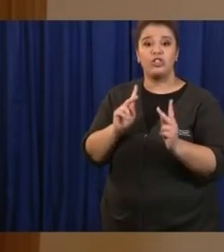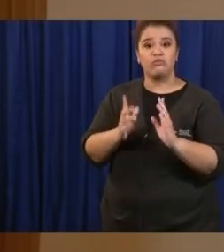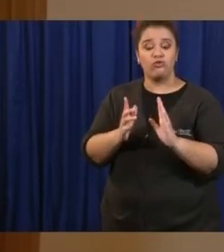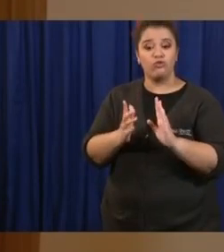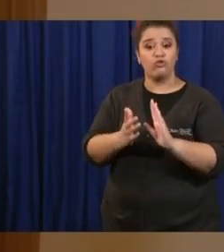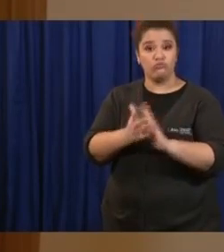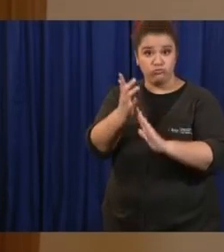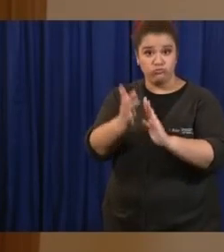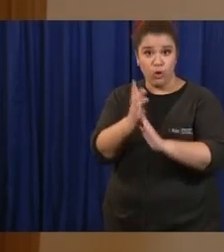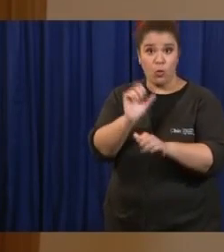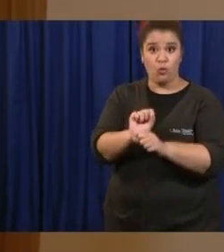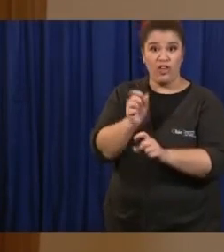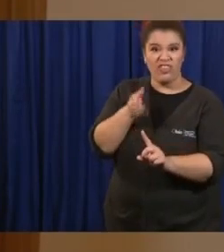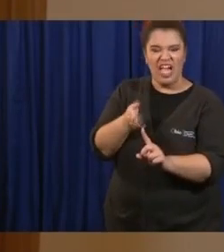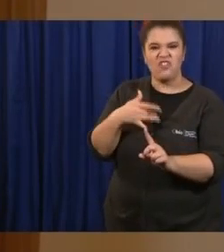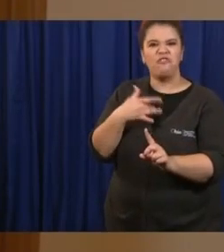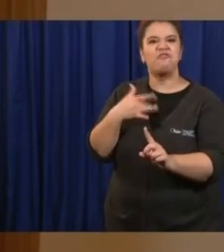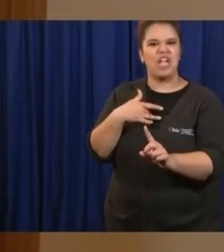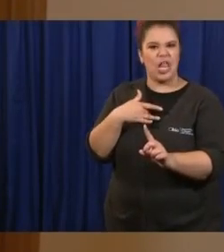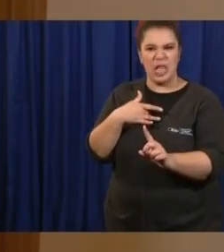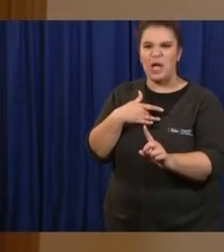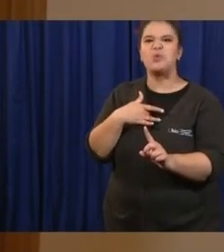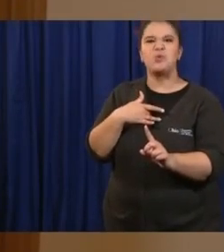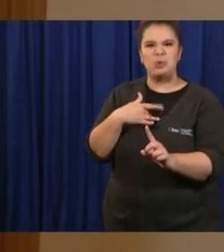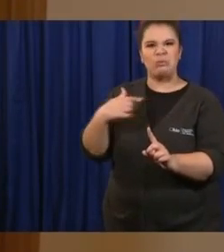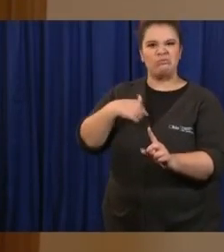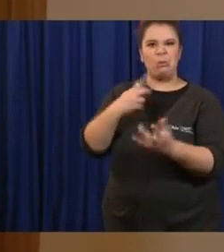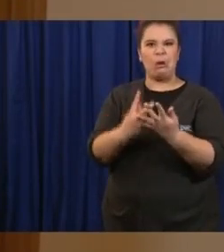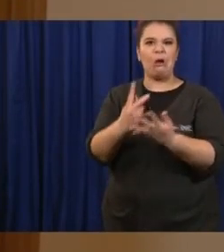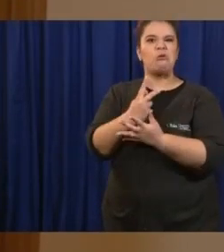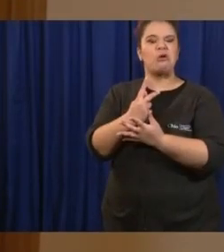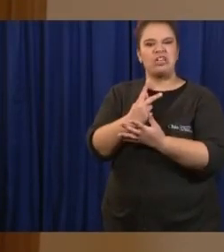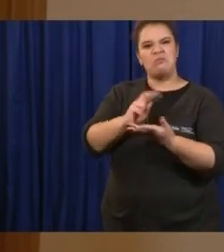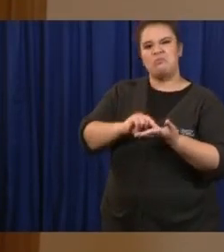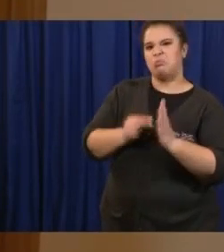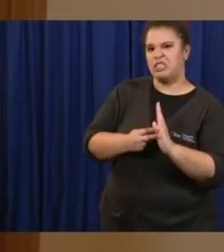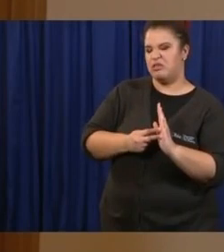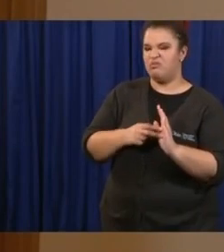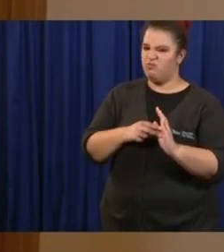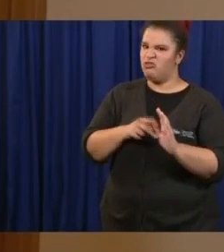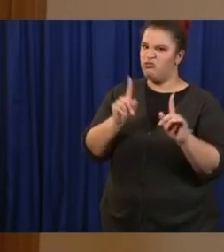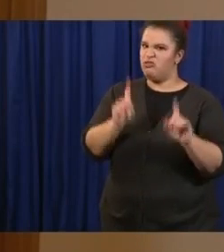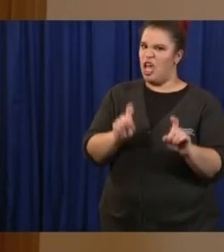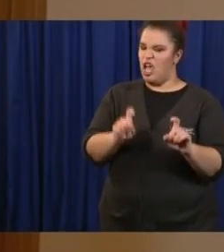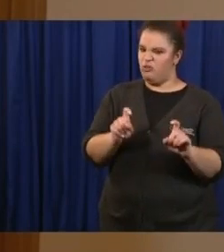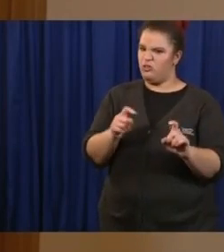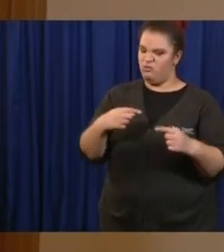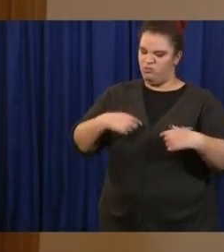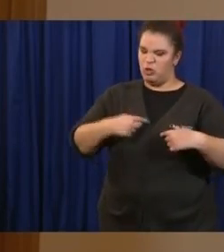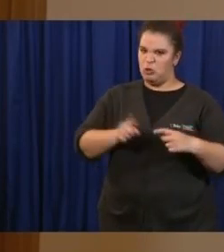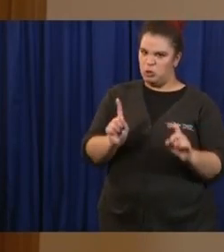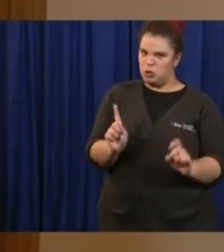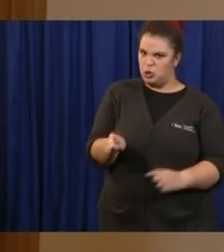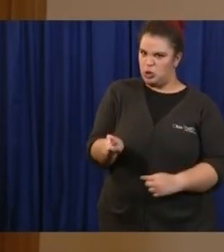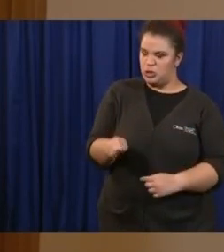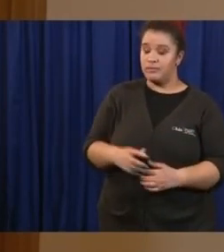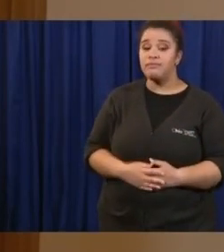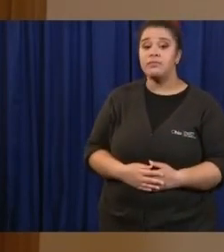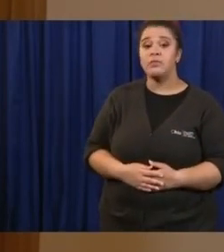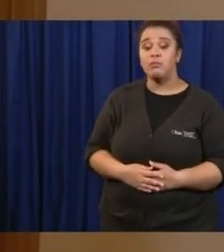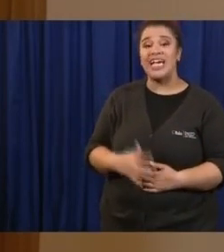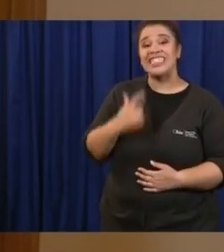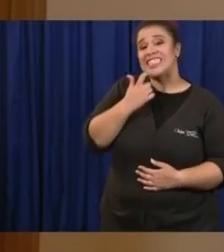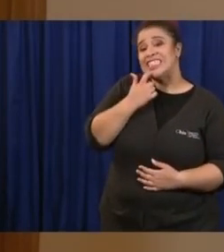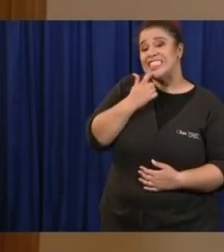testing along with the other healthcare facilities. Did the new testing model or standard that you mentioned previously